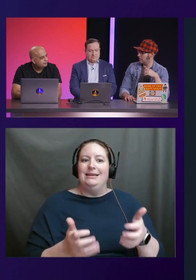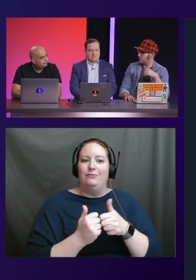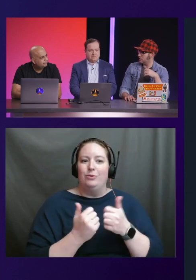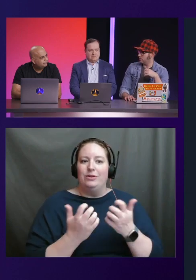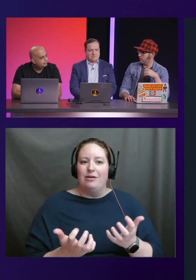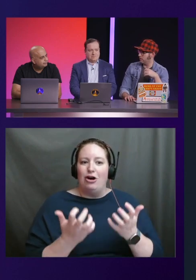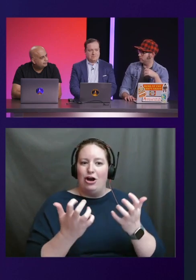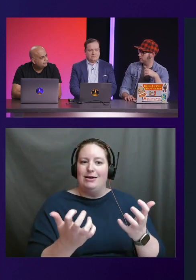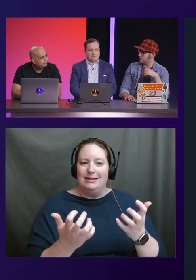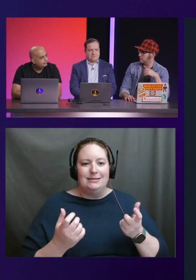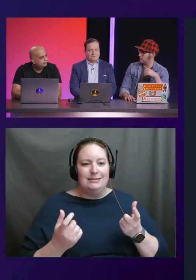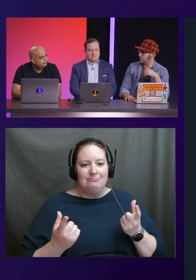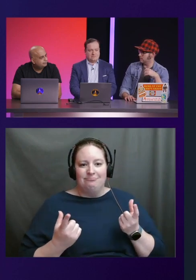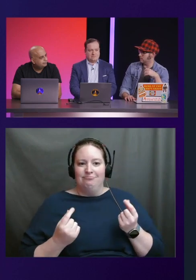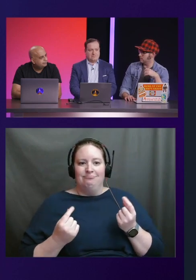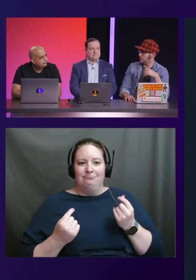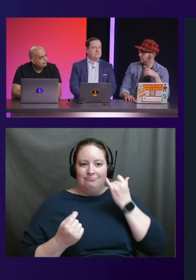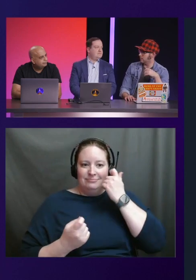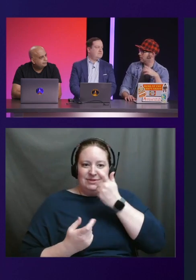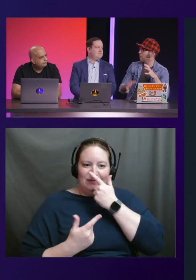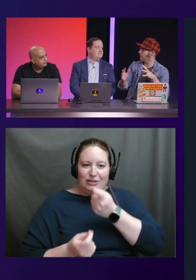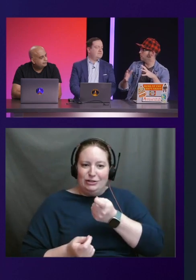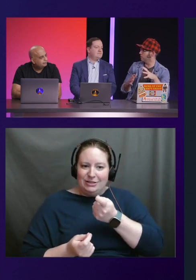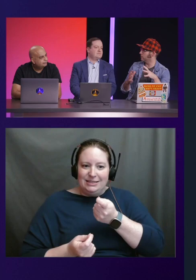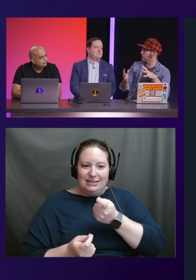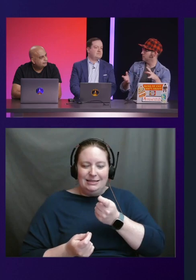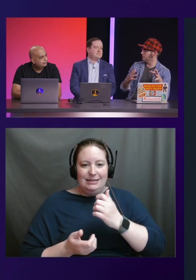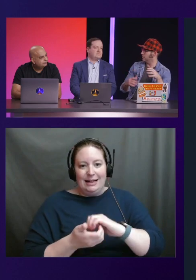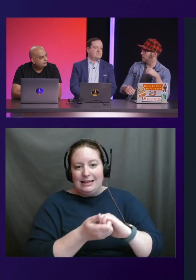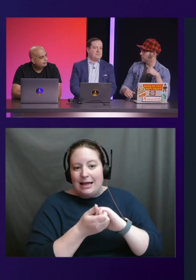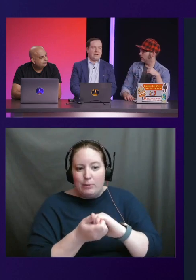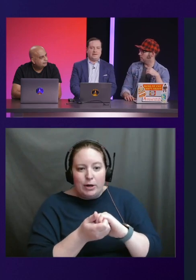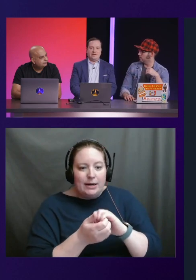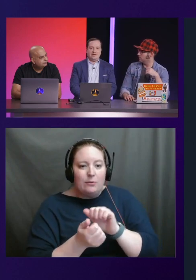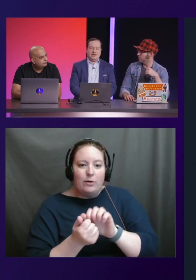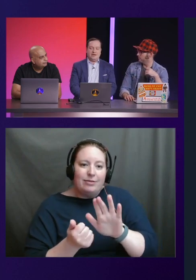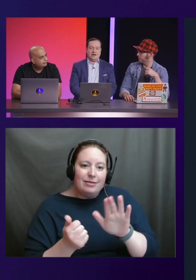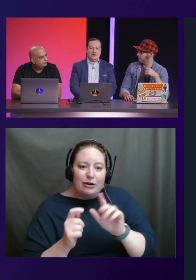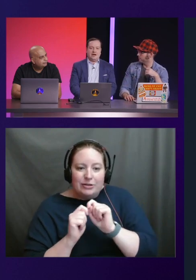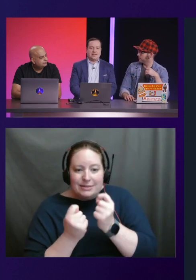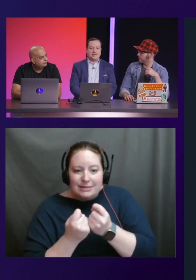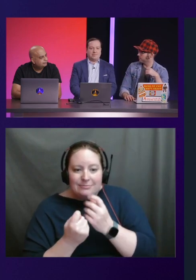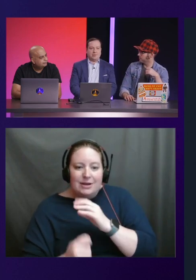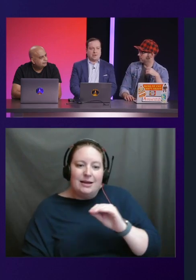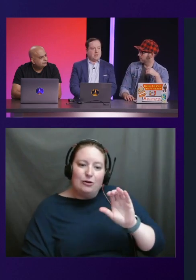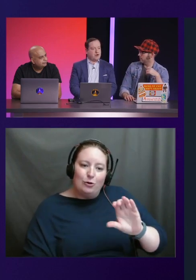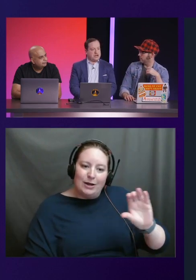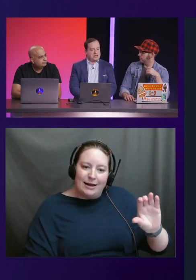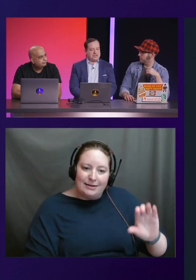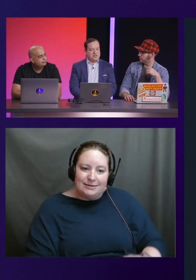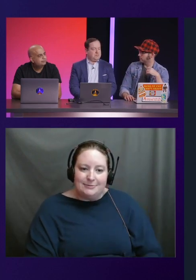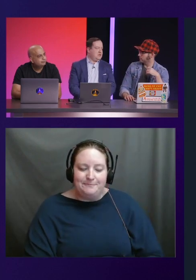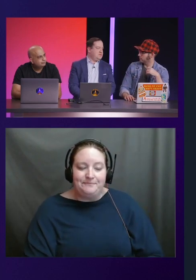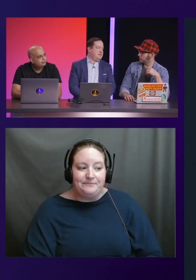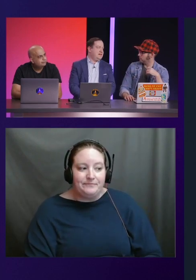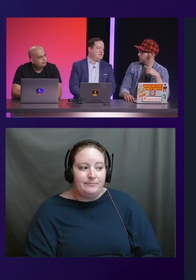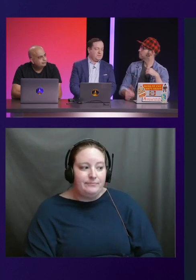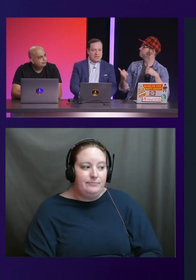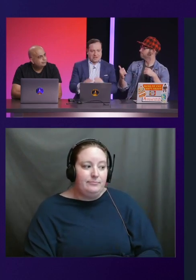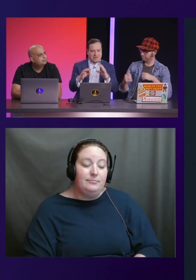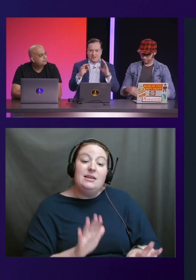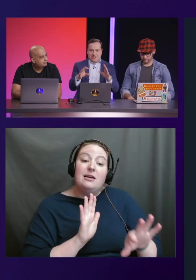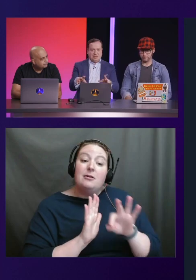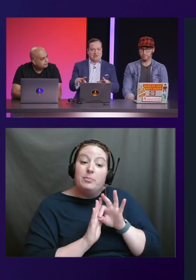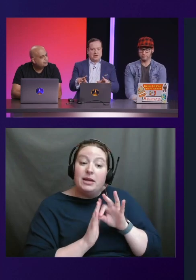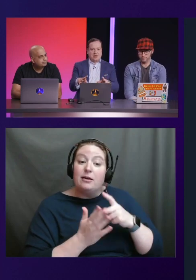should they do if they're interested in collaborating with their team in CodeCatalyst? I think pick a project to do a POC on. So